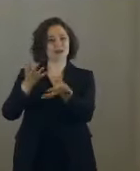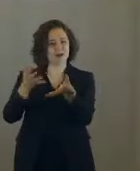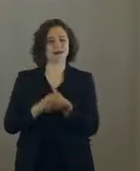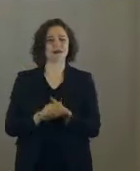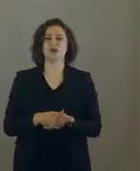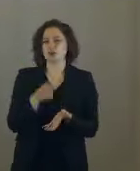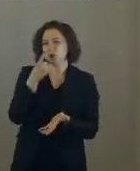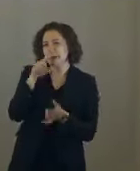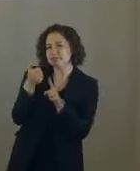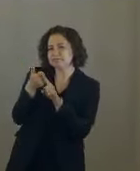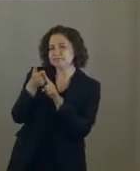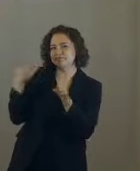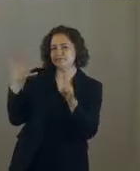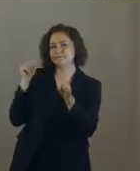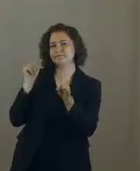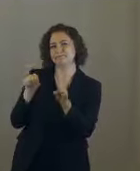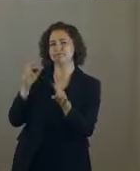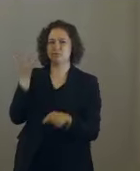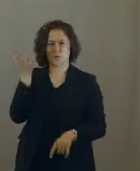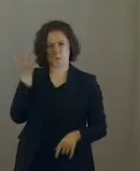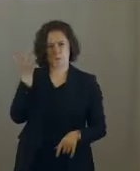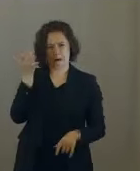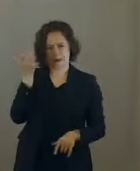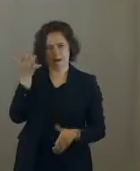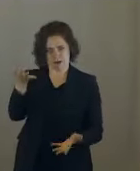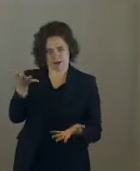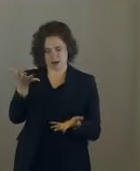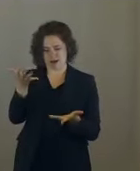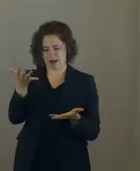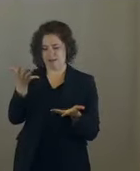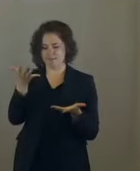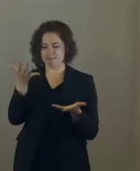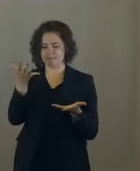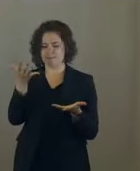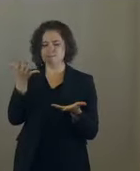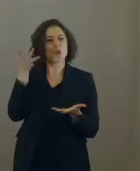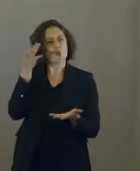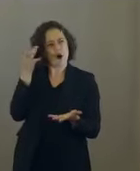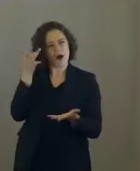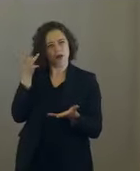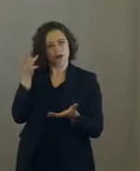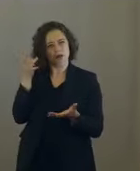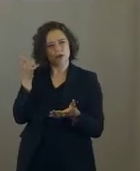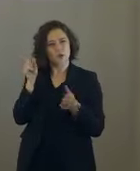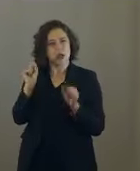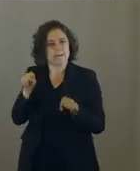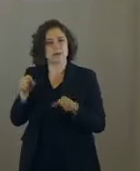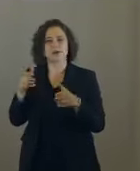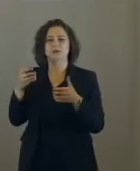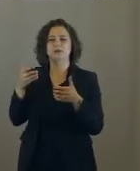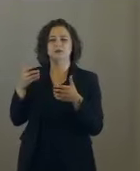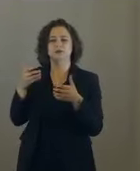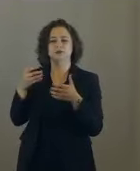detail as to why? Is it because we're able, or you're able to have more people in the